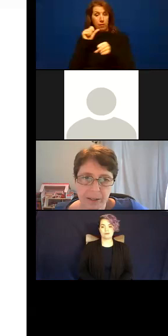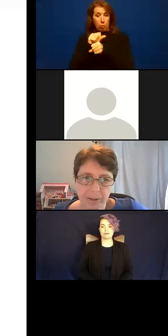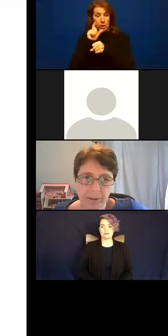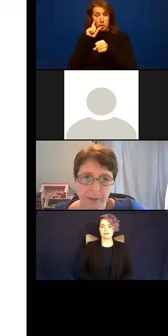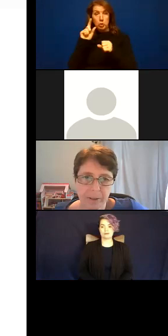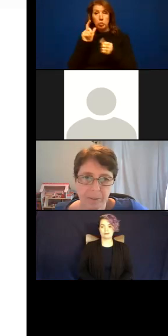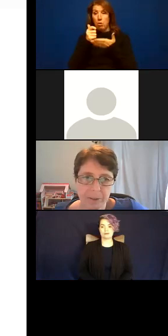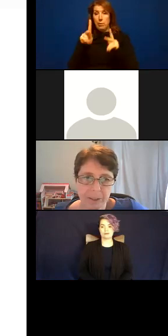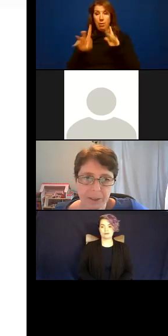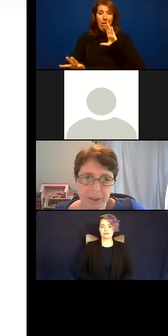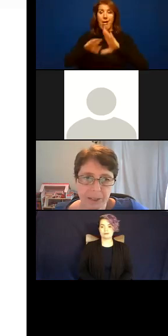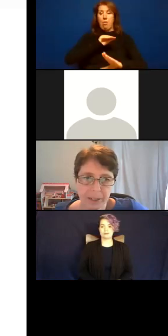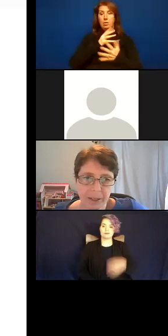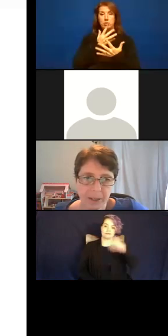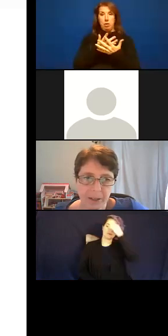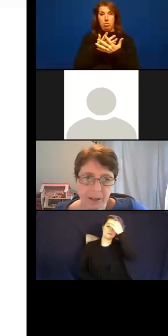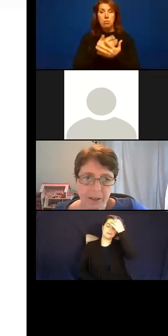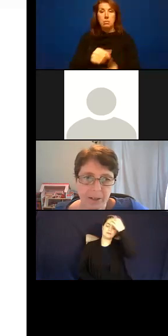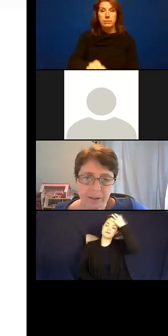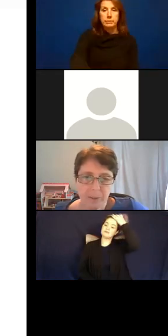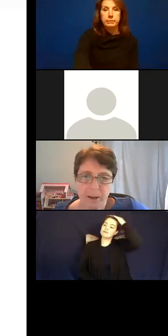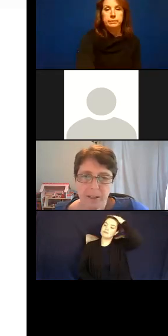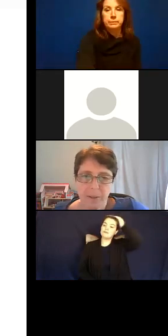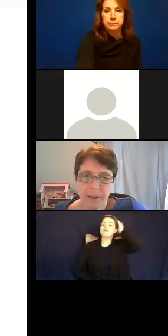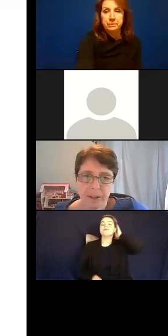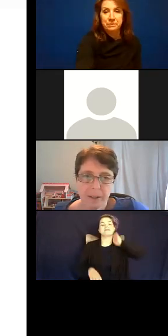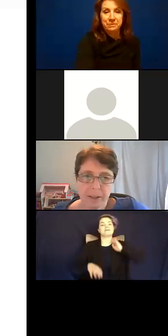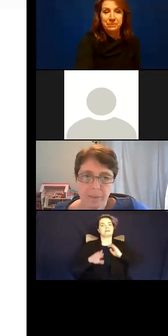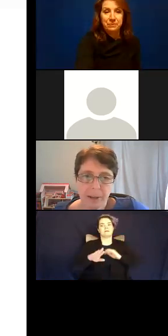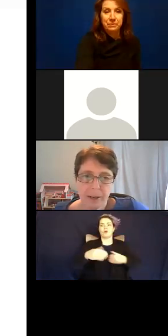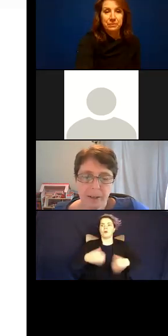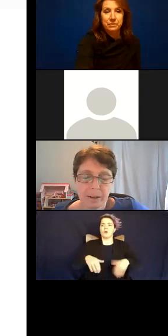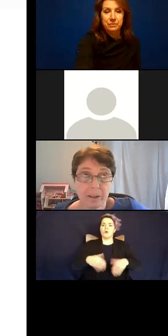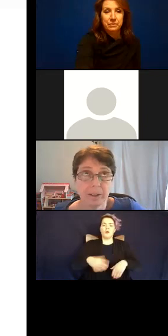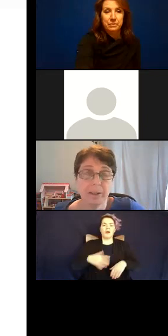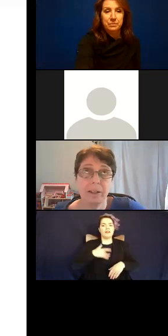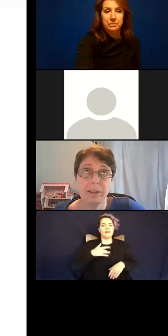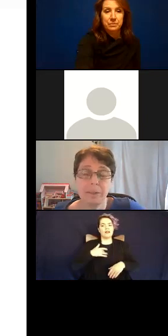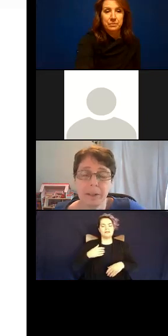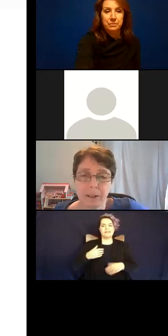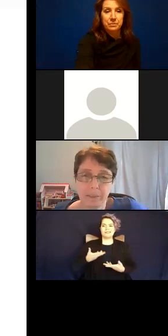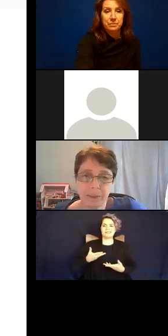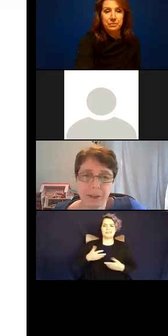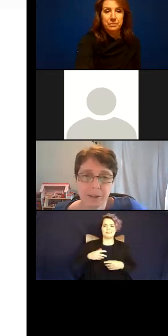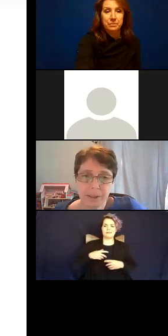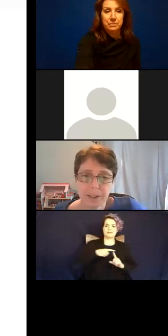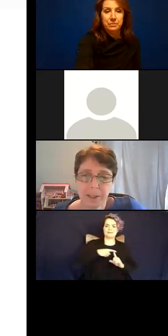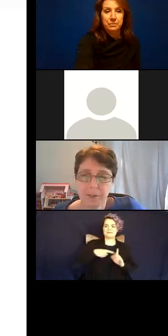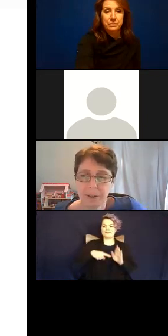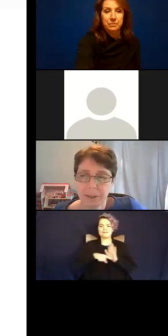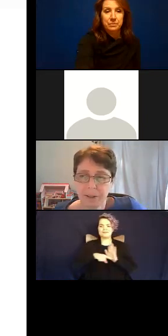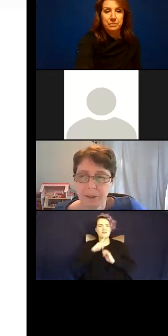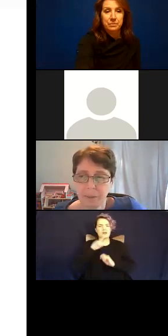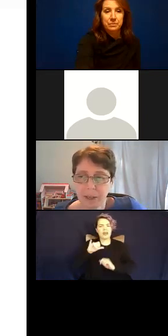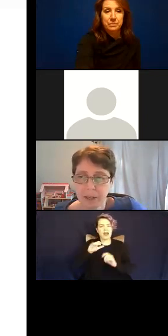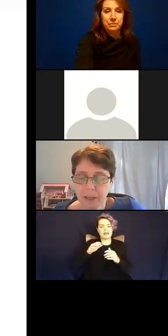decarcerate. I was actually heartened and surprised by the impact, the extent of the decarceration